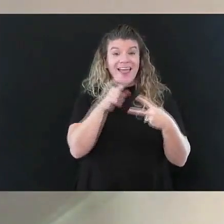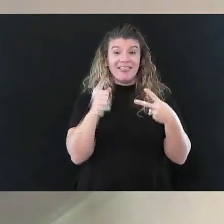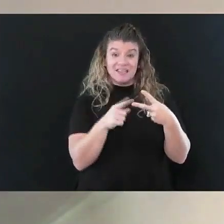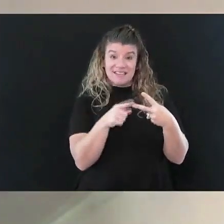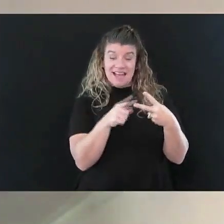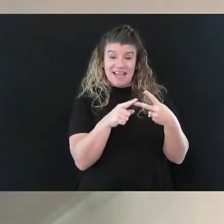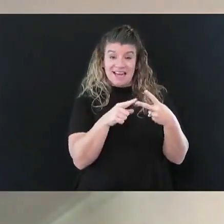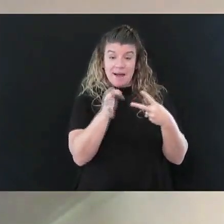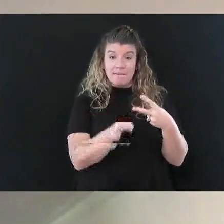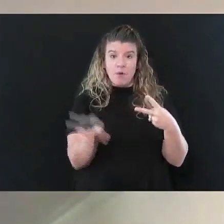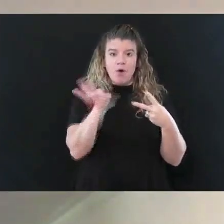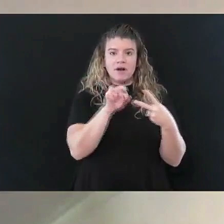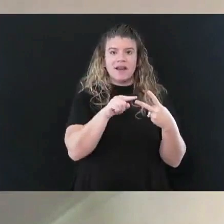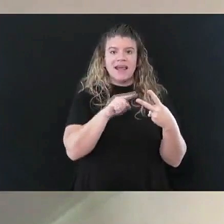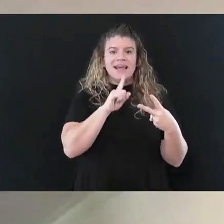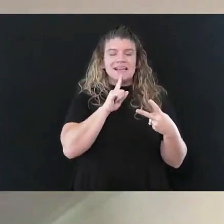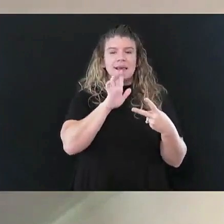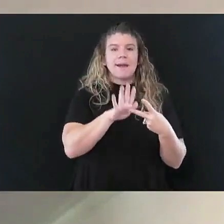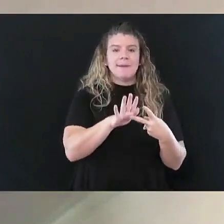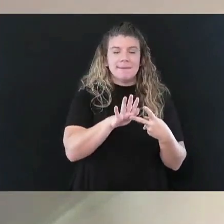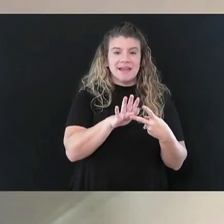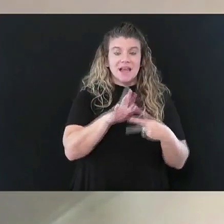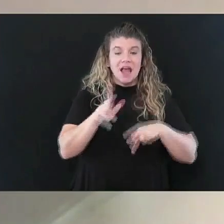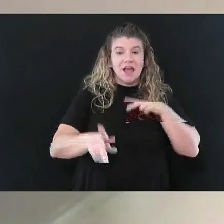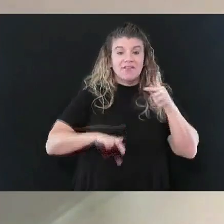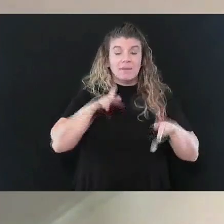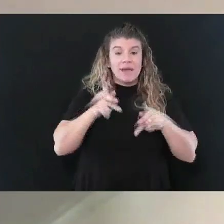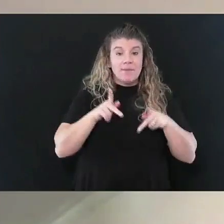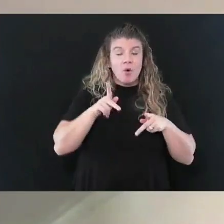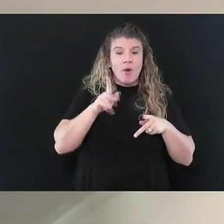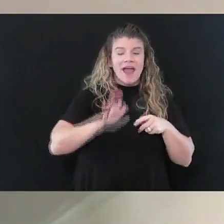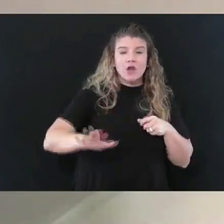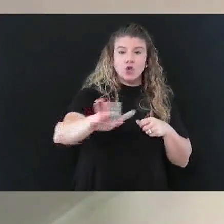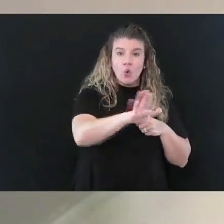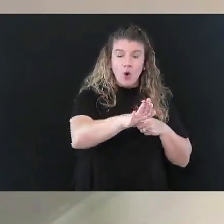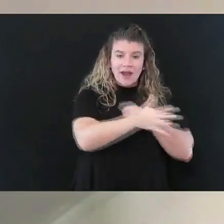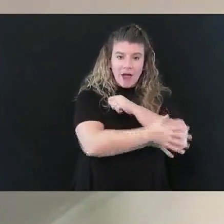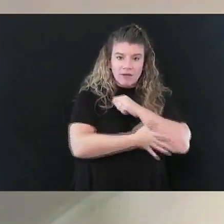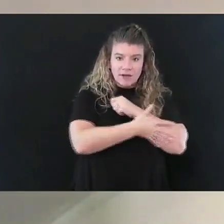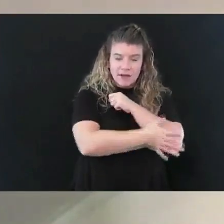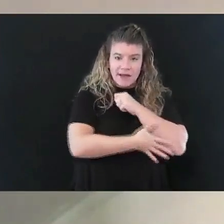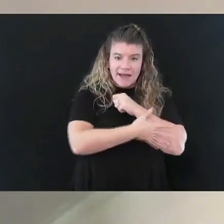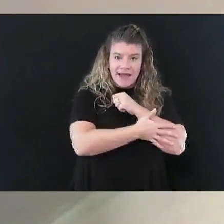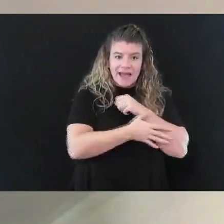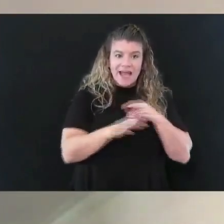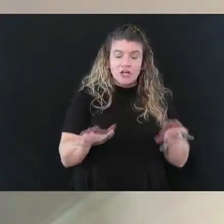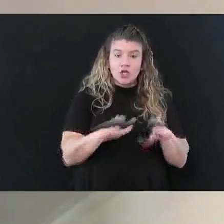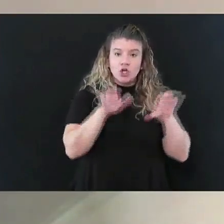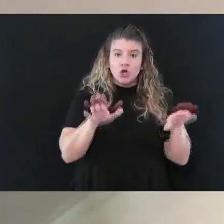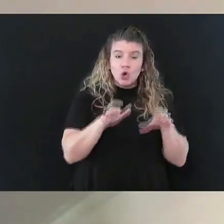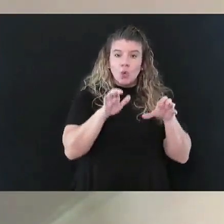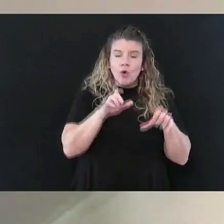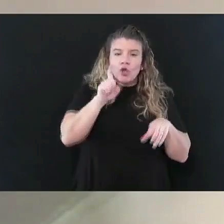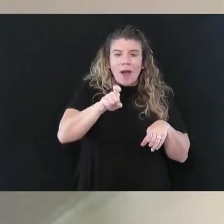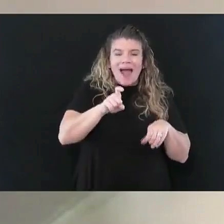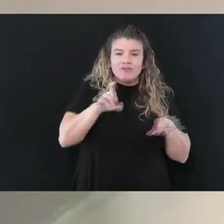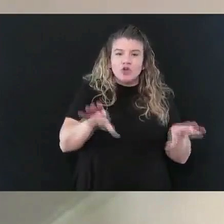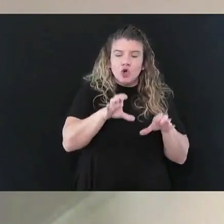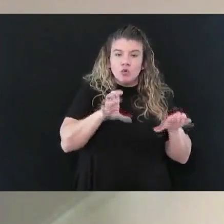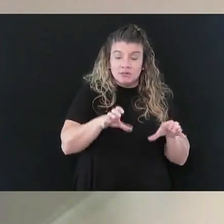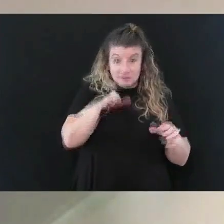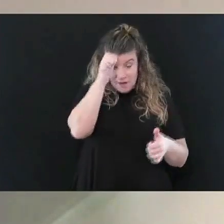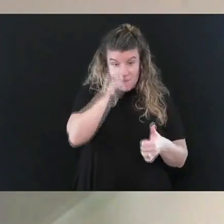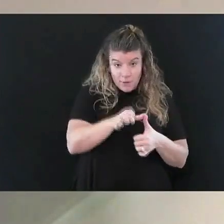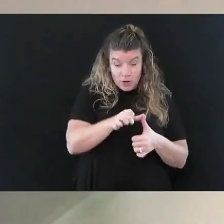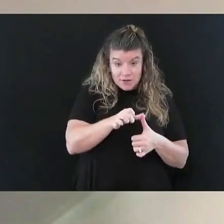strategy is the commitment of people in communities to do the mitigation measures. Remember,